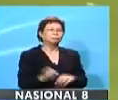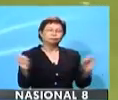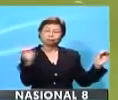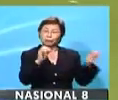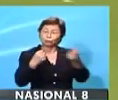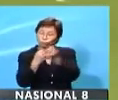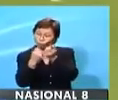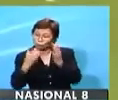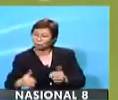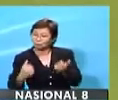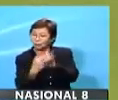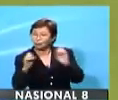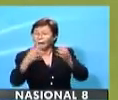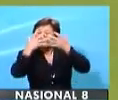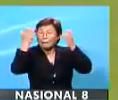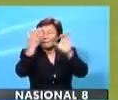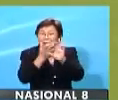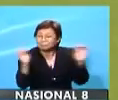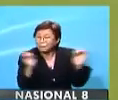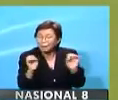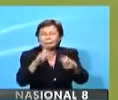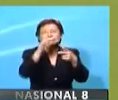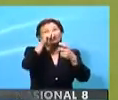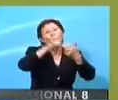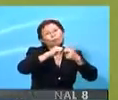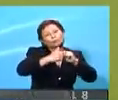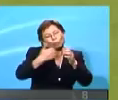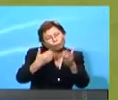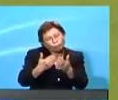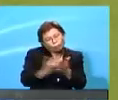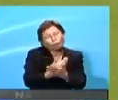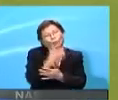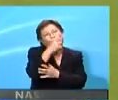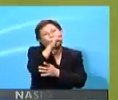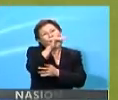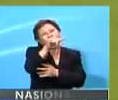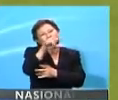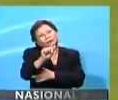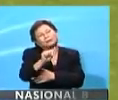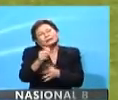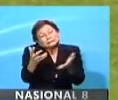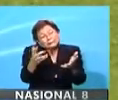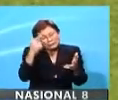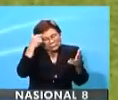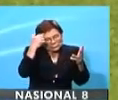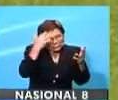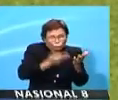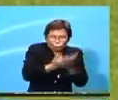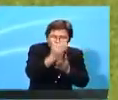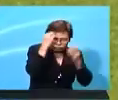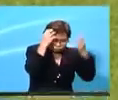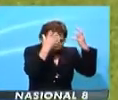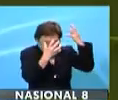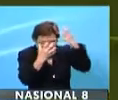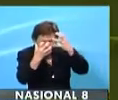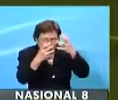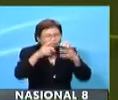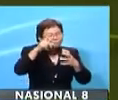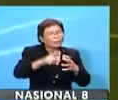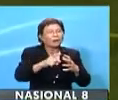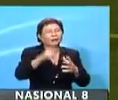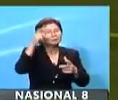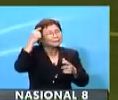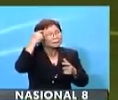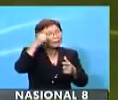Ketiadaan penaja utama seperti Maybank jelas satu masalah baru buat MGA, sekaligus terpaksa memikirkan alternatif lain. Satu